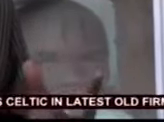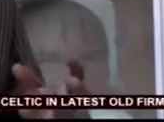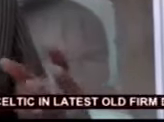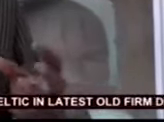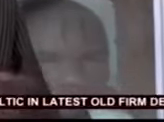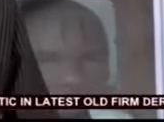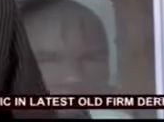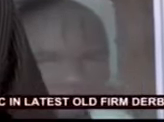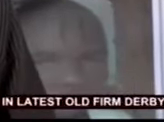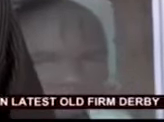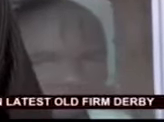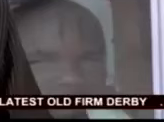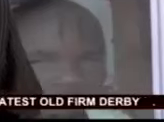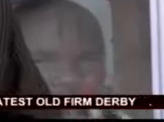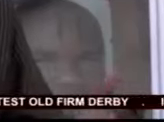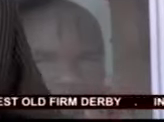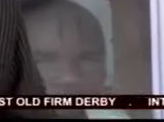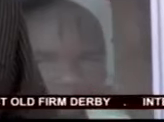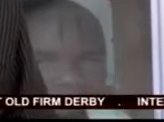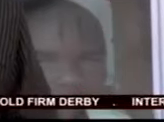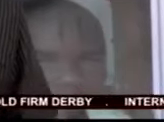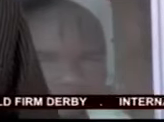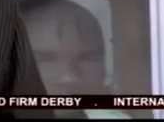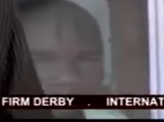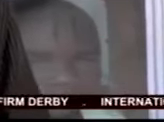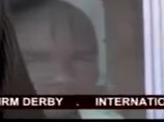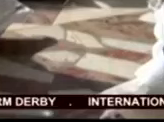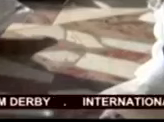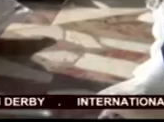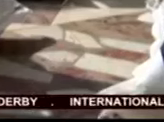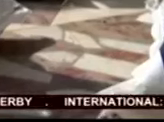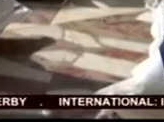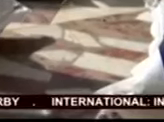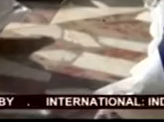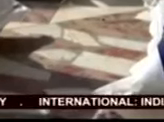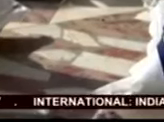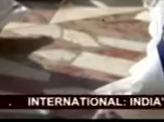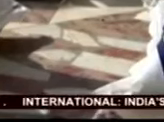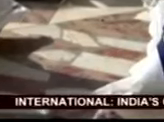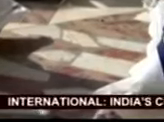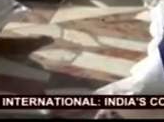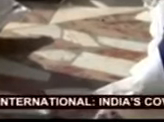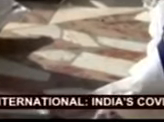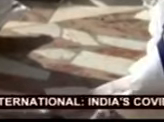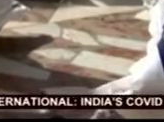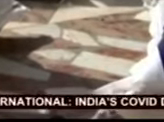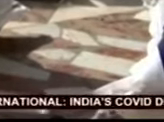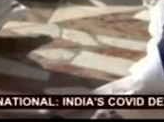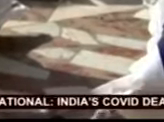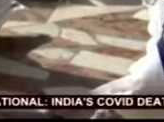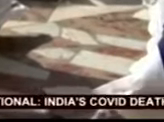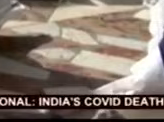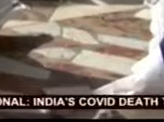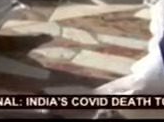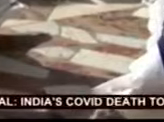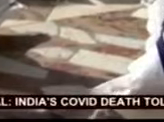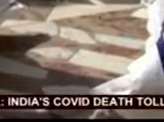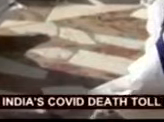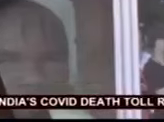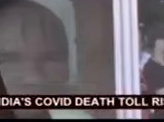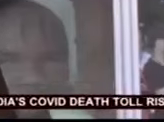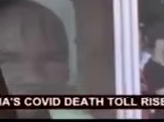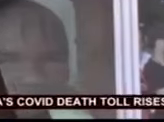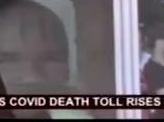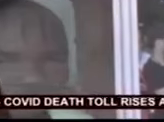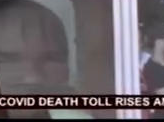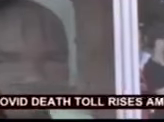ga sungaro fisane do mande oke mano beje le tulo beje anen se sukuro beje kada tamareo so mo sundo la